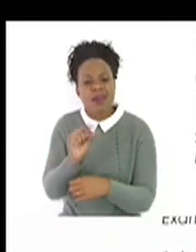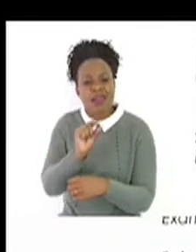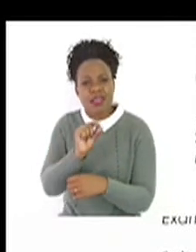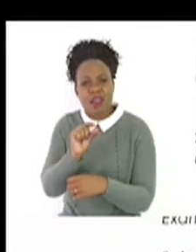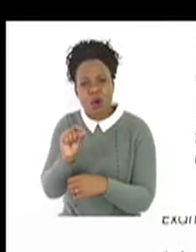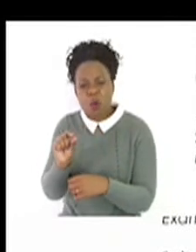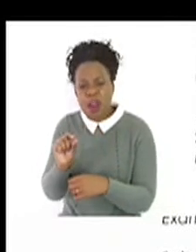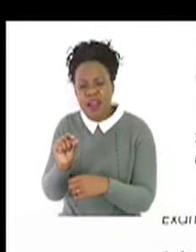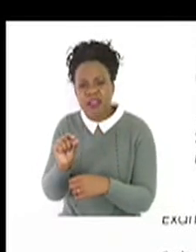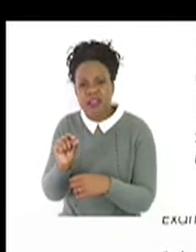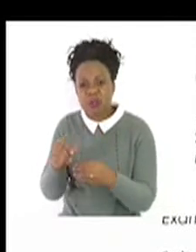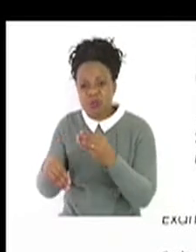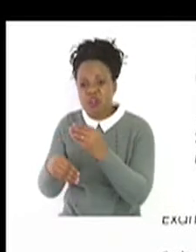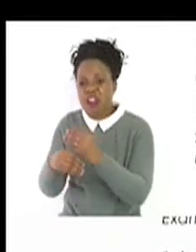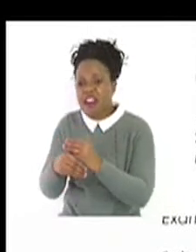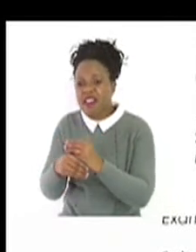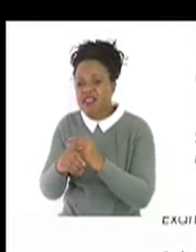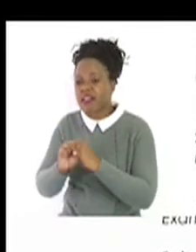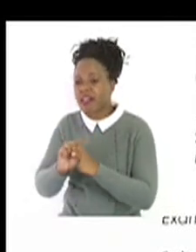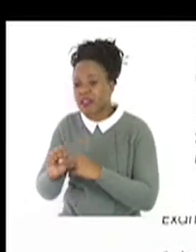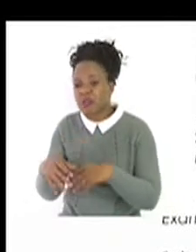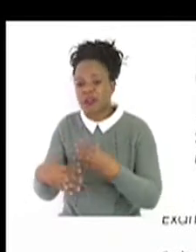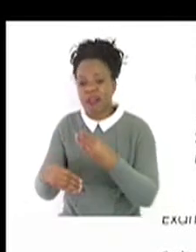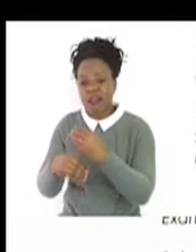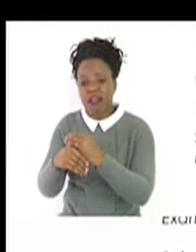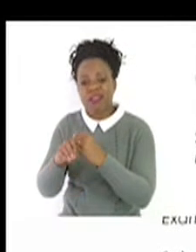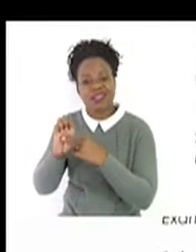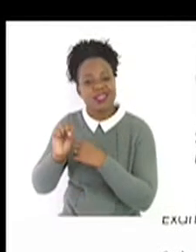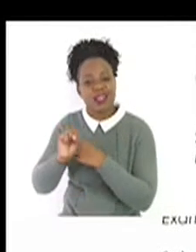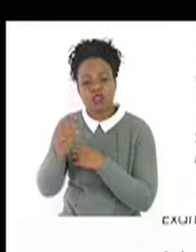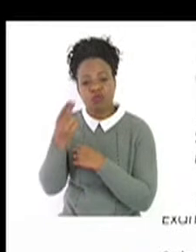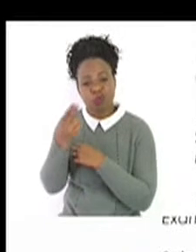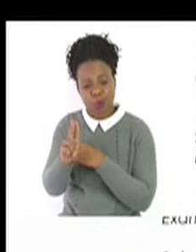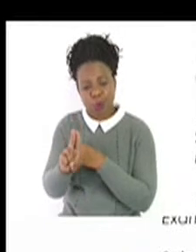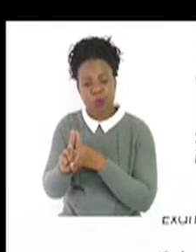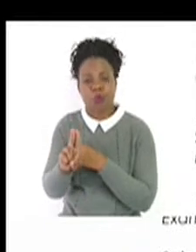S or ES.